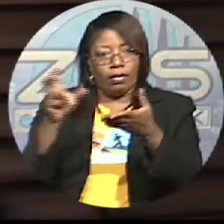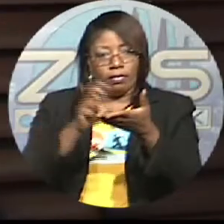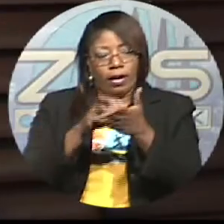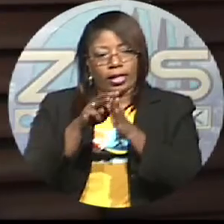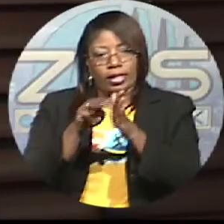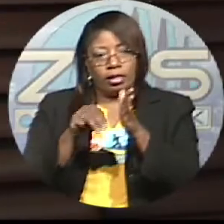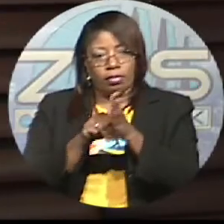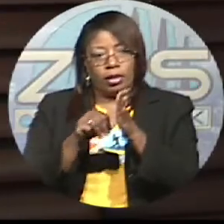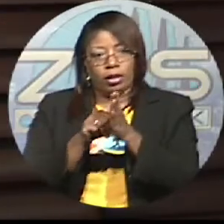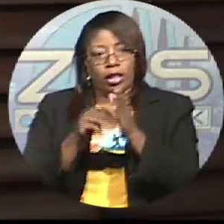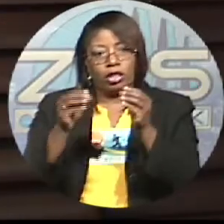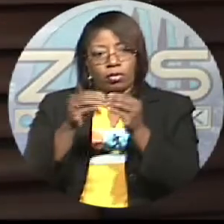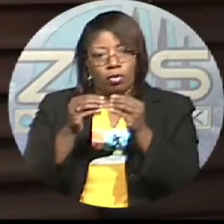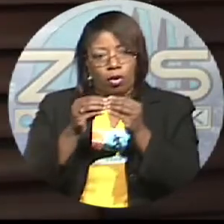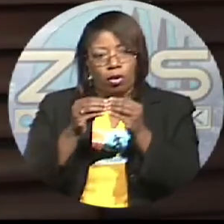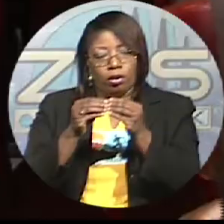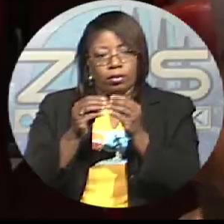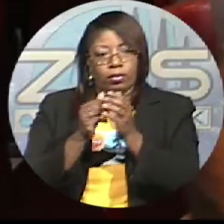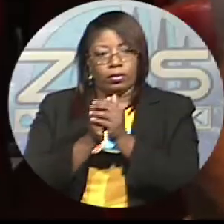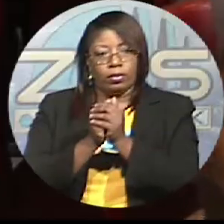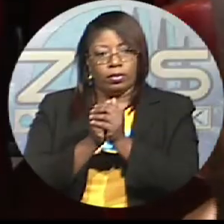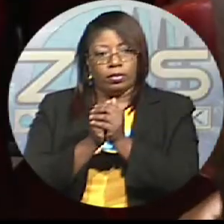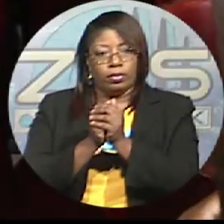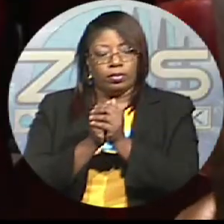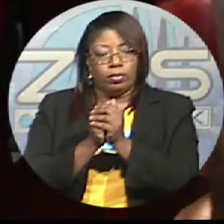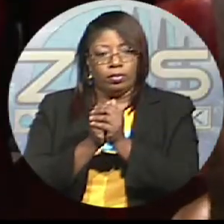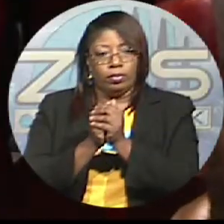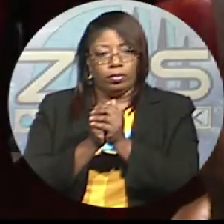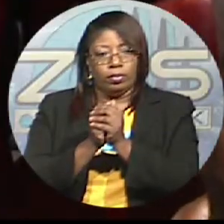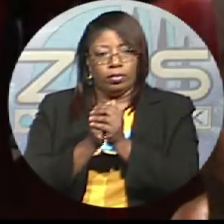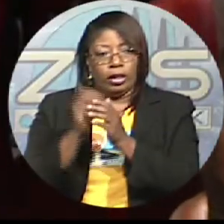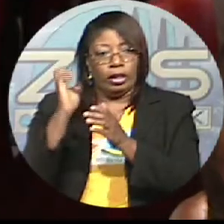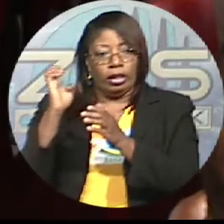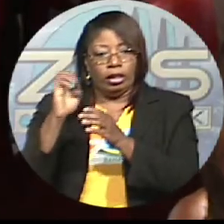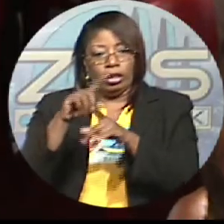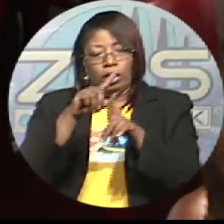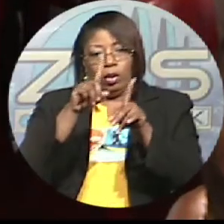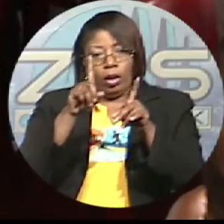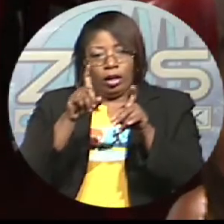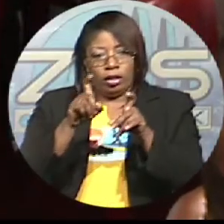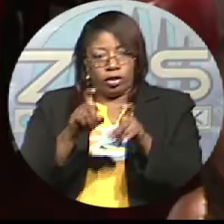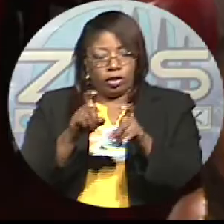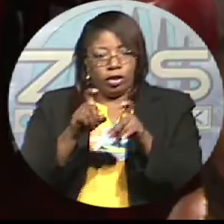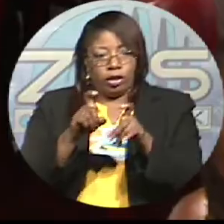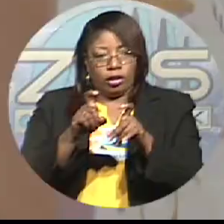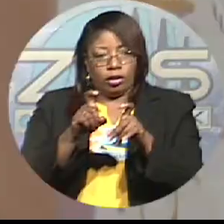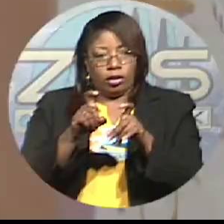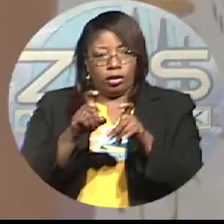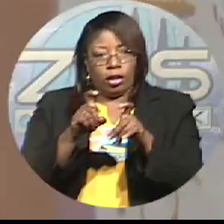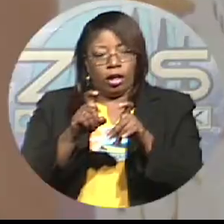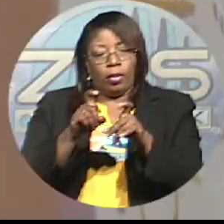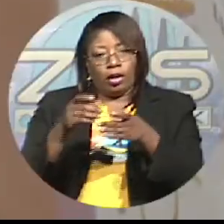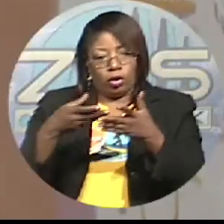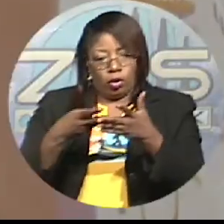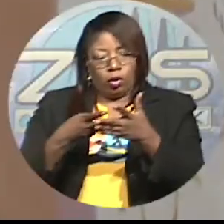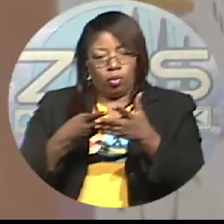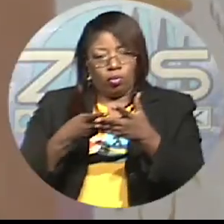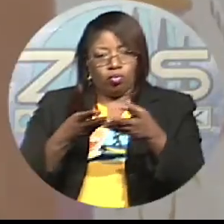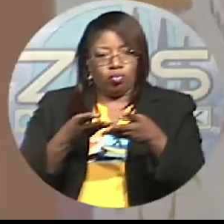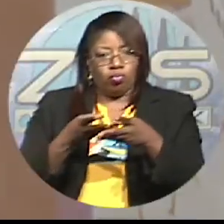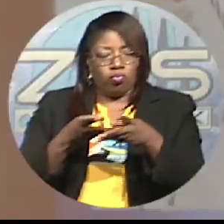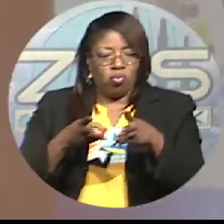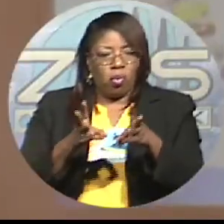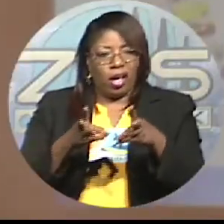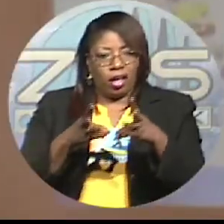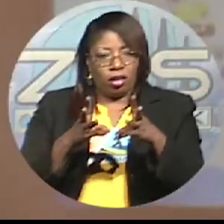entire project is more about $8 million. Buggs was also questioned about the feasibility of a waste-to-energy plant. He said it